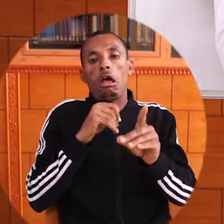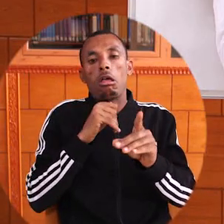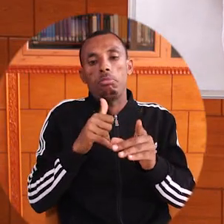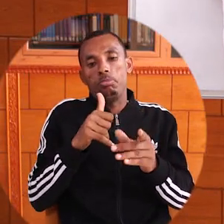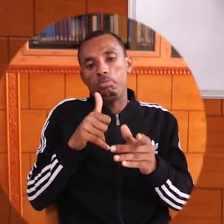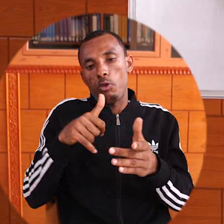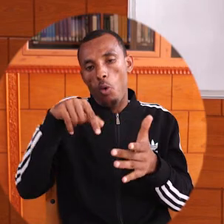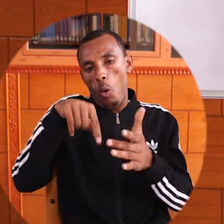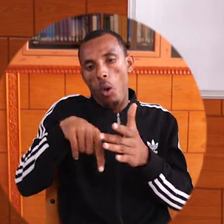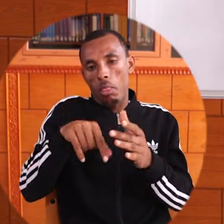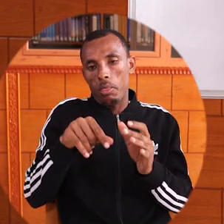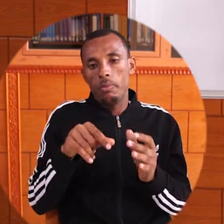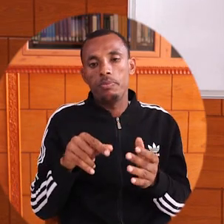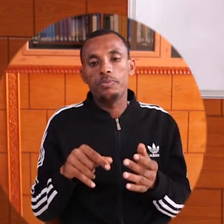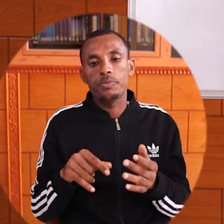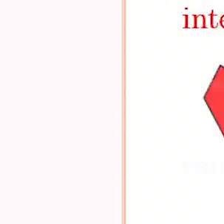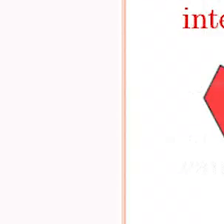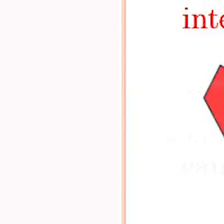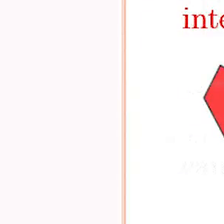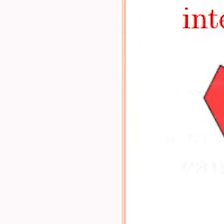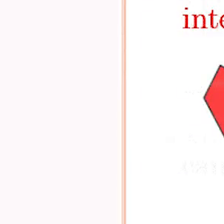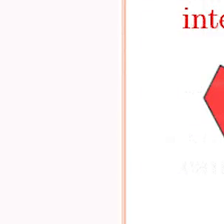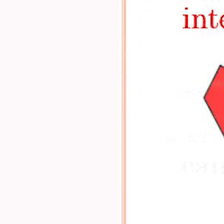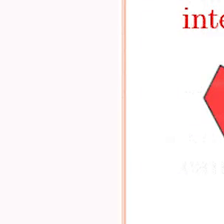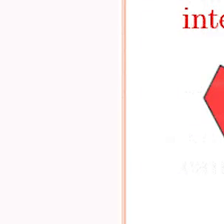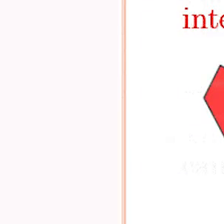polygon, polygon,